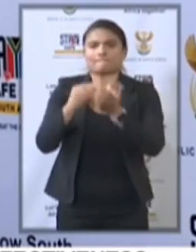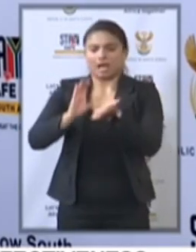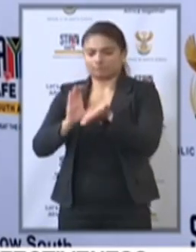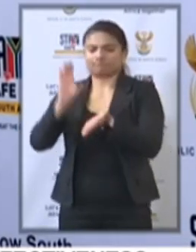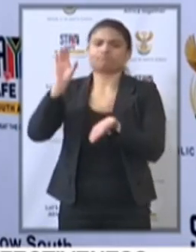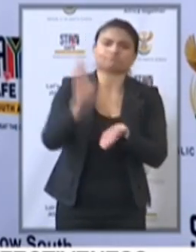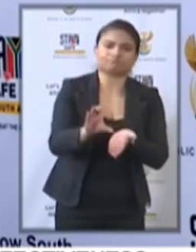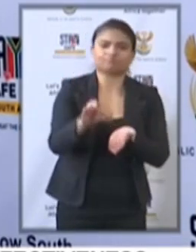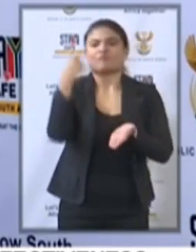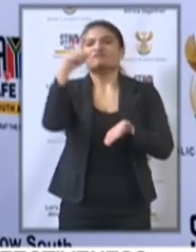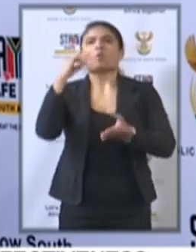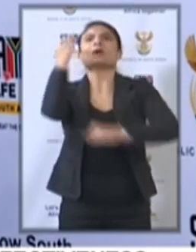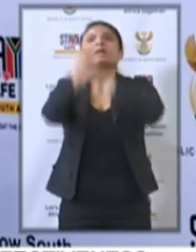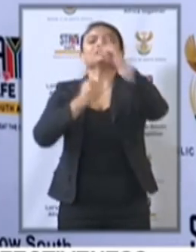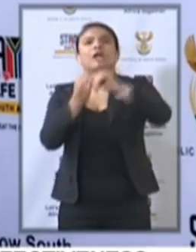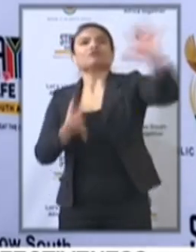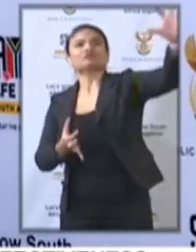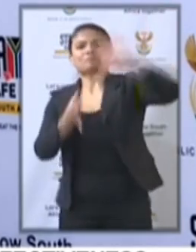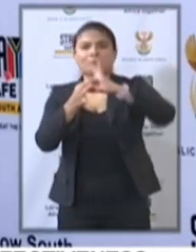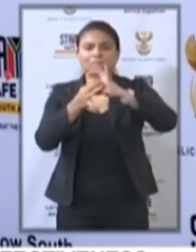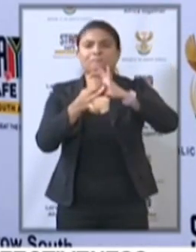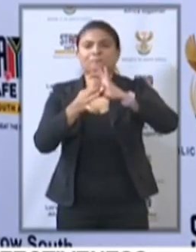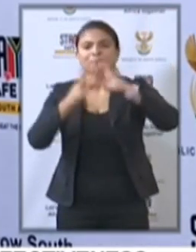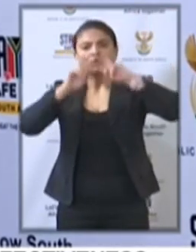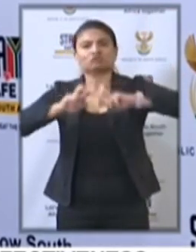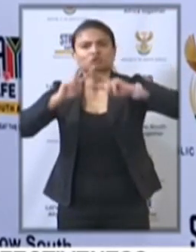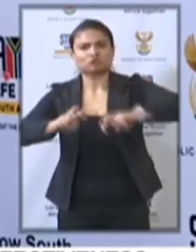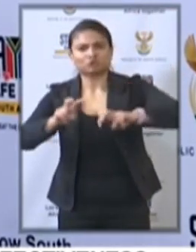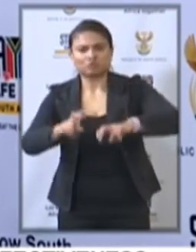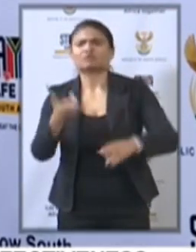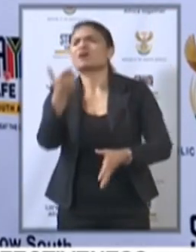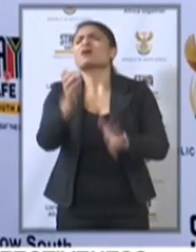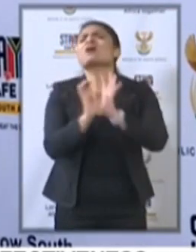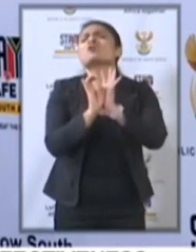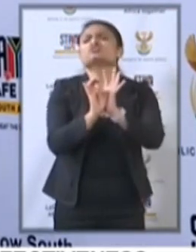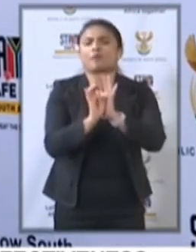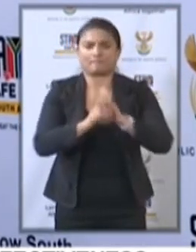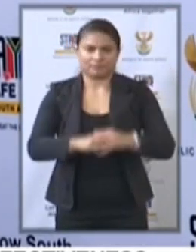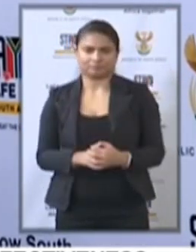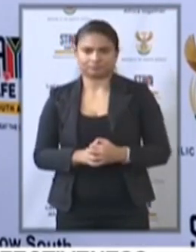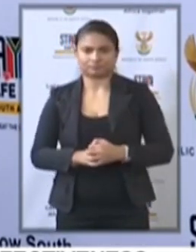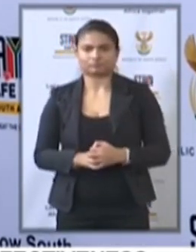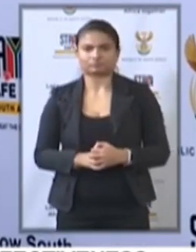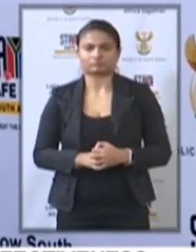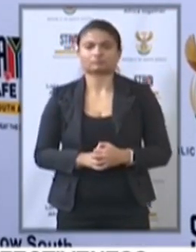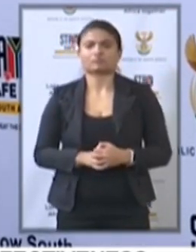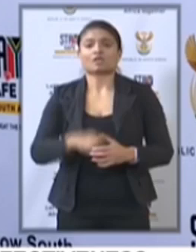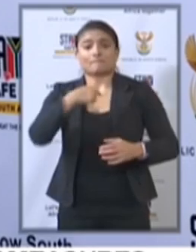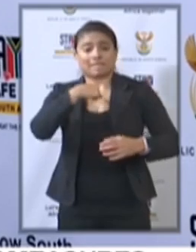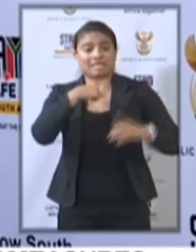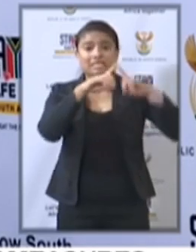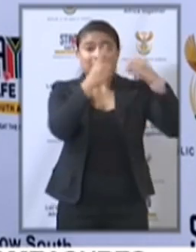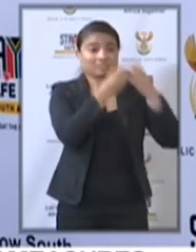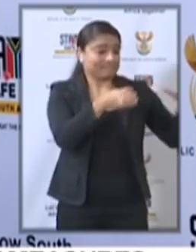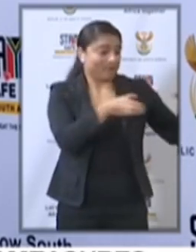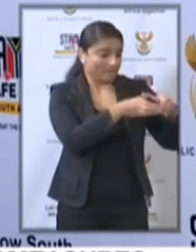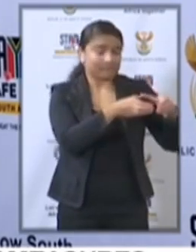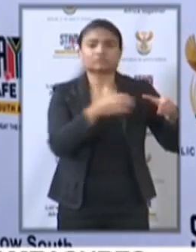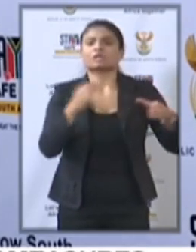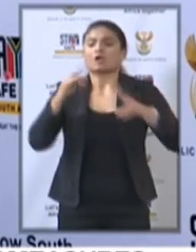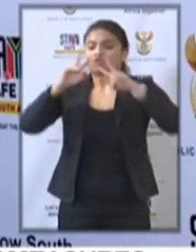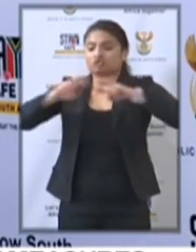partnerships. For instance, our department, together with the National Research Foundation, have been successful